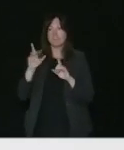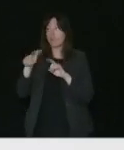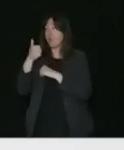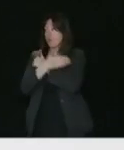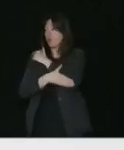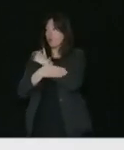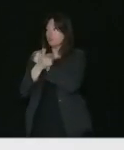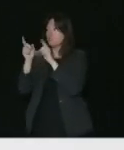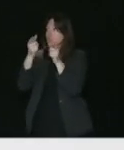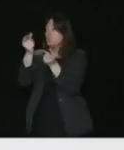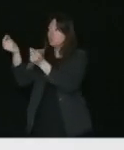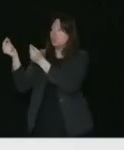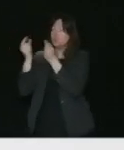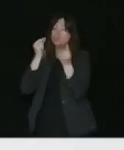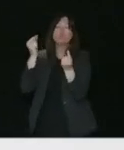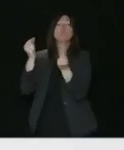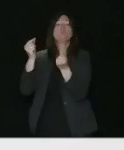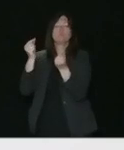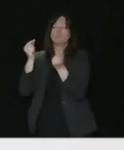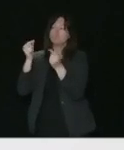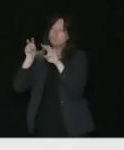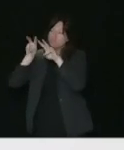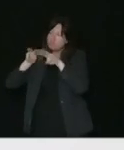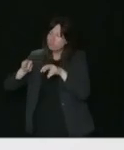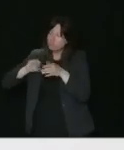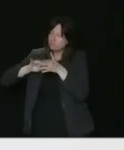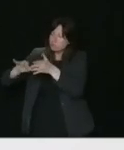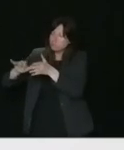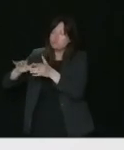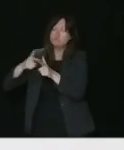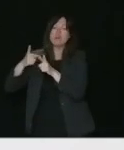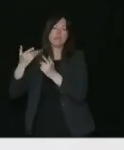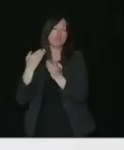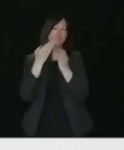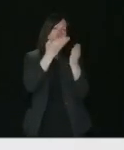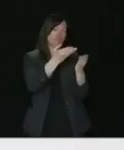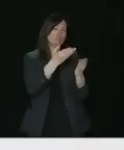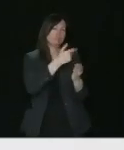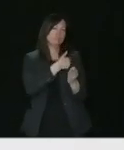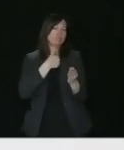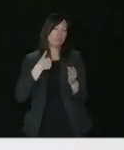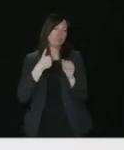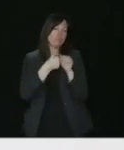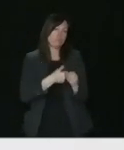countries around the world, and they'll make the best recommendations for what we could or should be